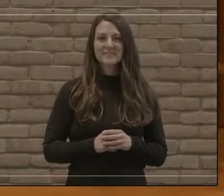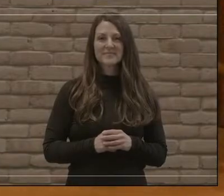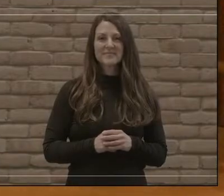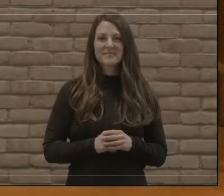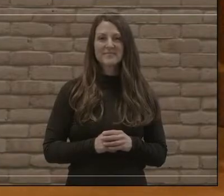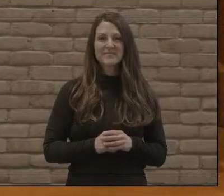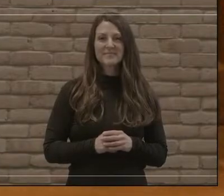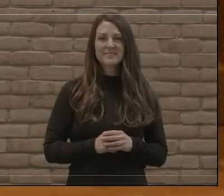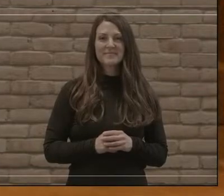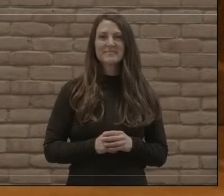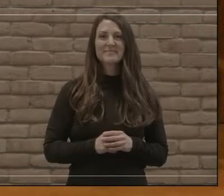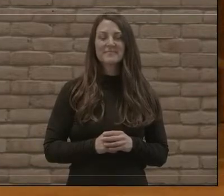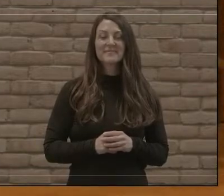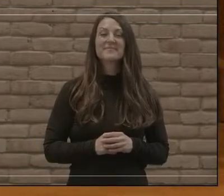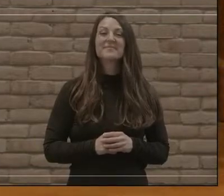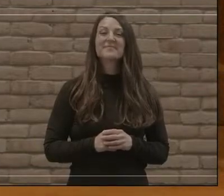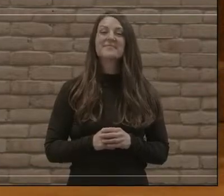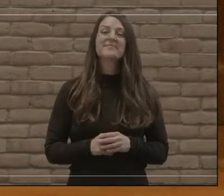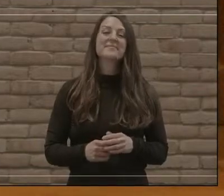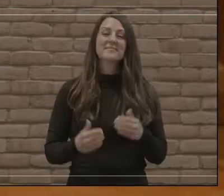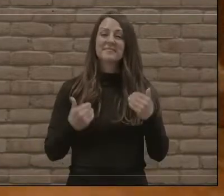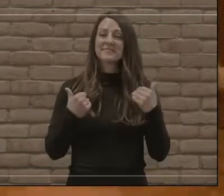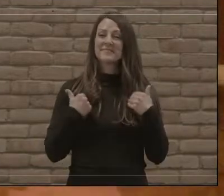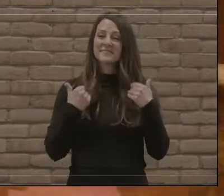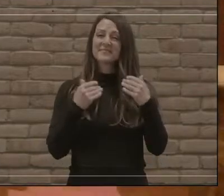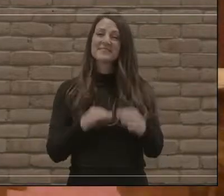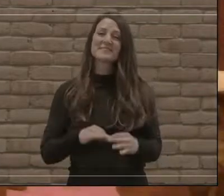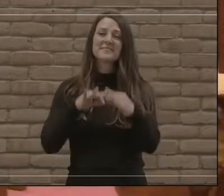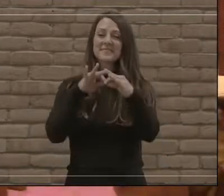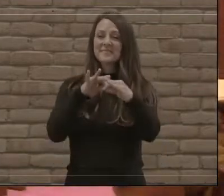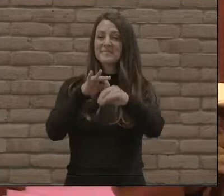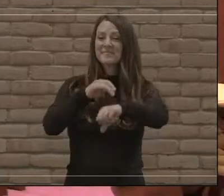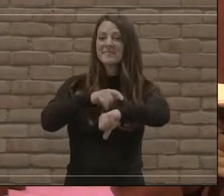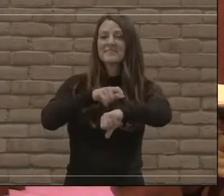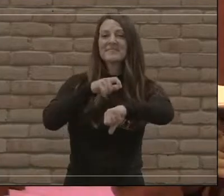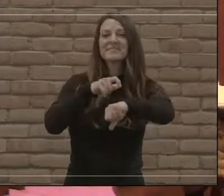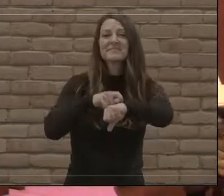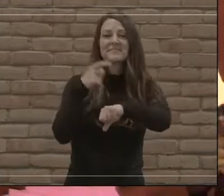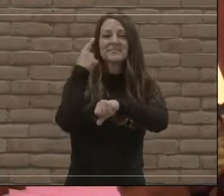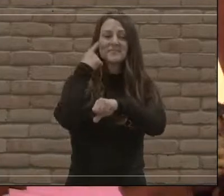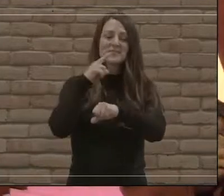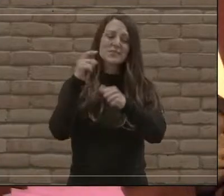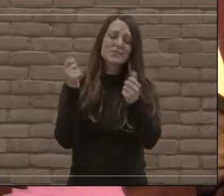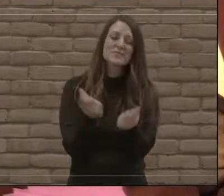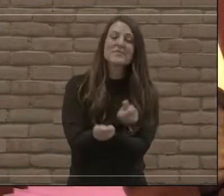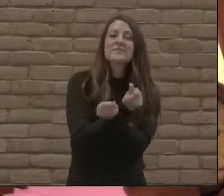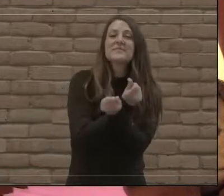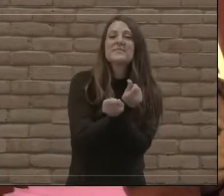Inside, inside.